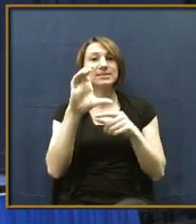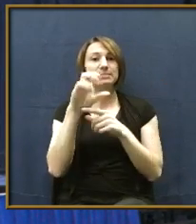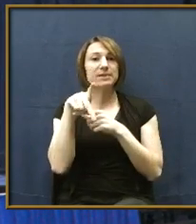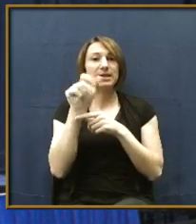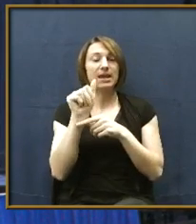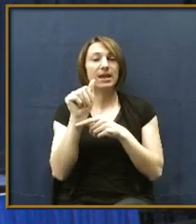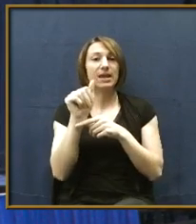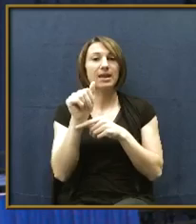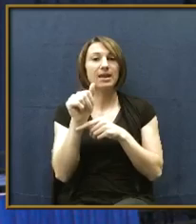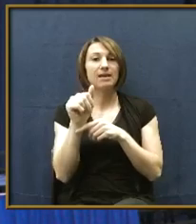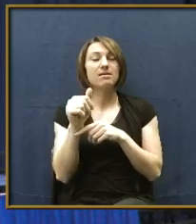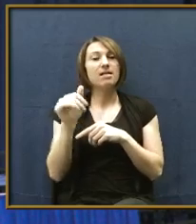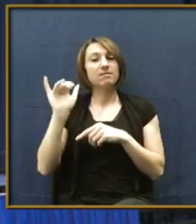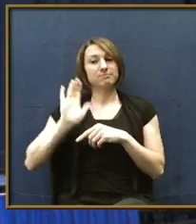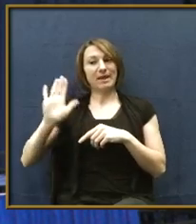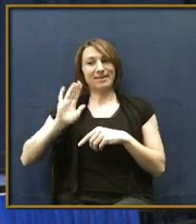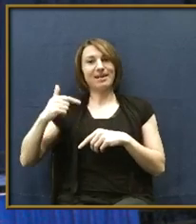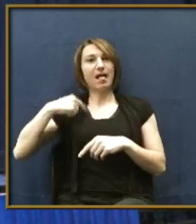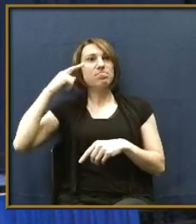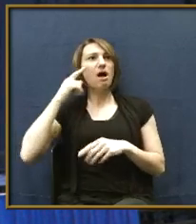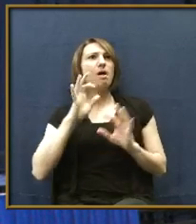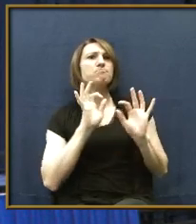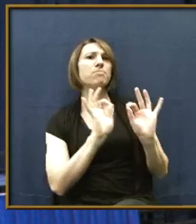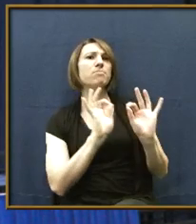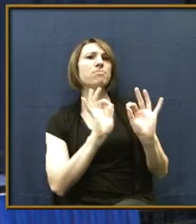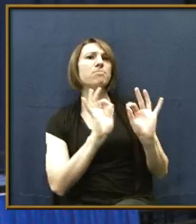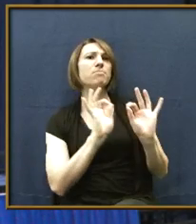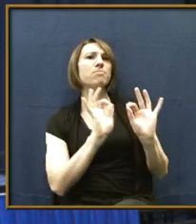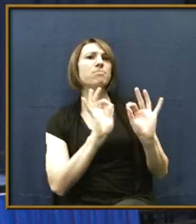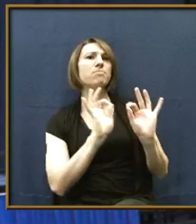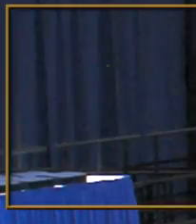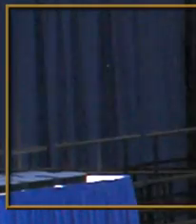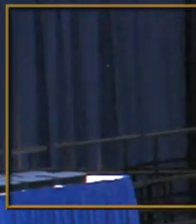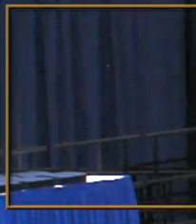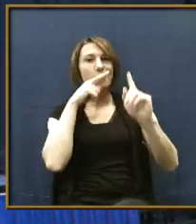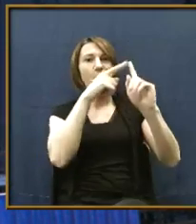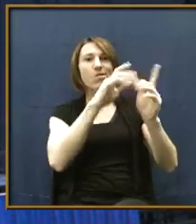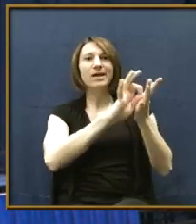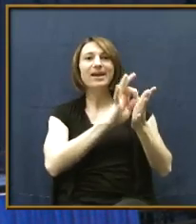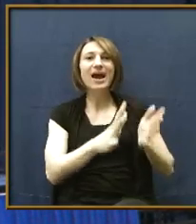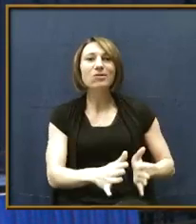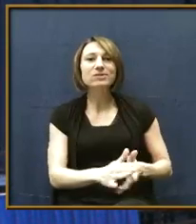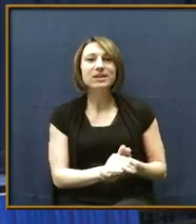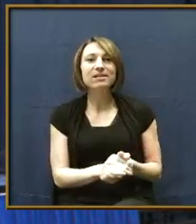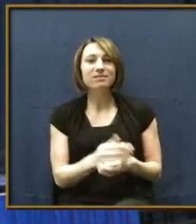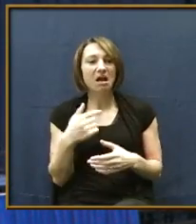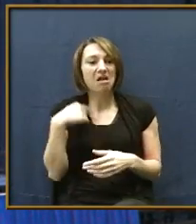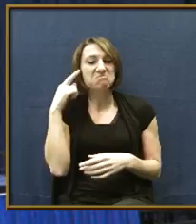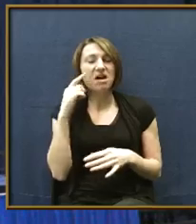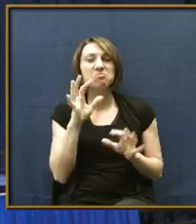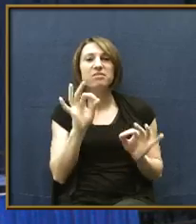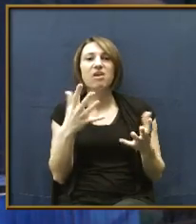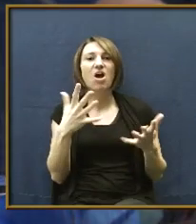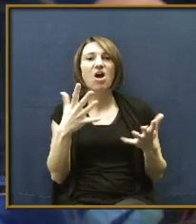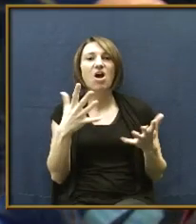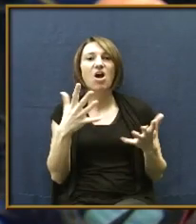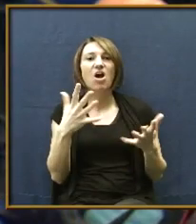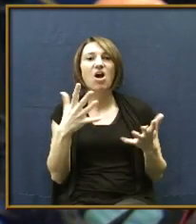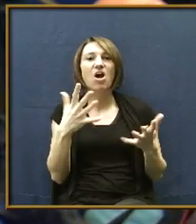wow, this is wonderful. This is whom I wanted to be when I grew up. This is my career. I